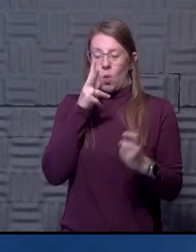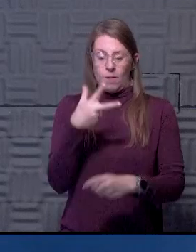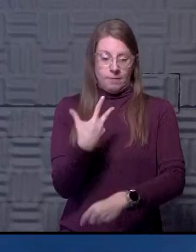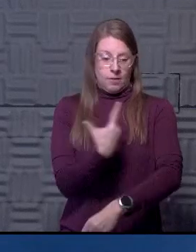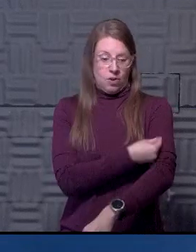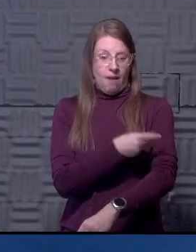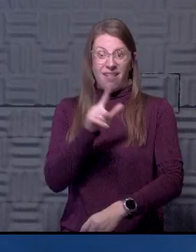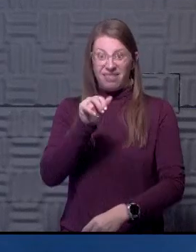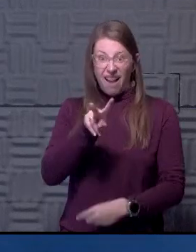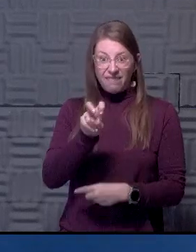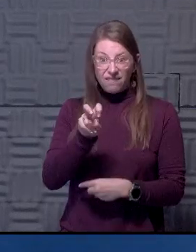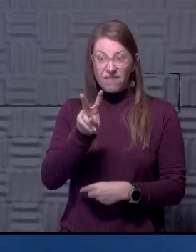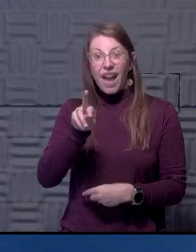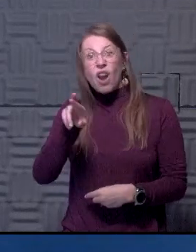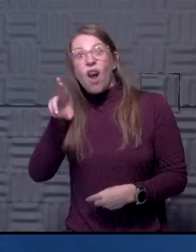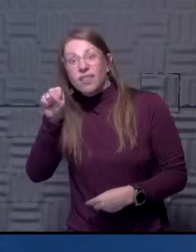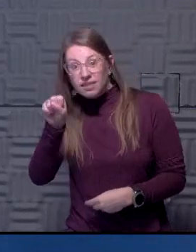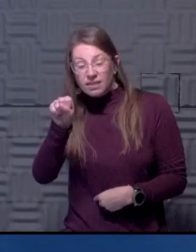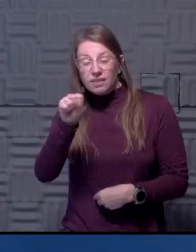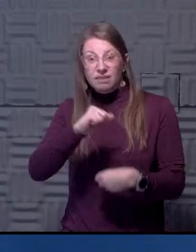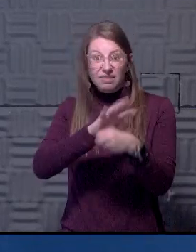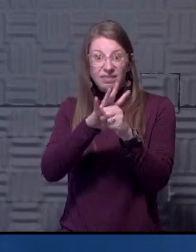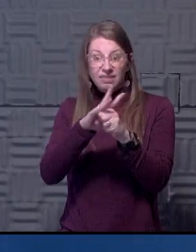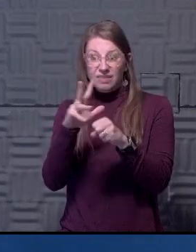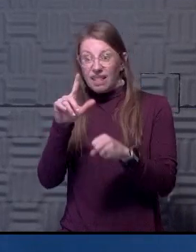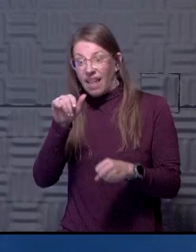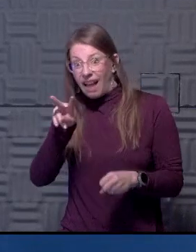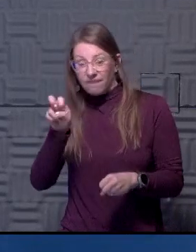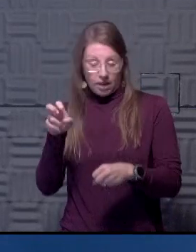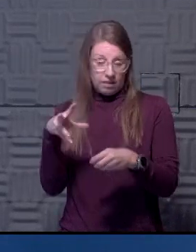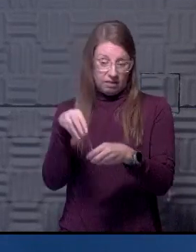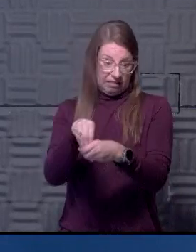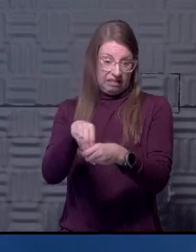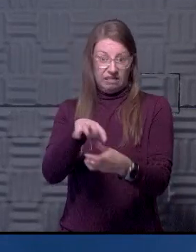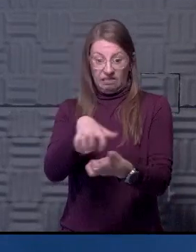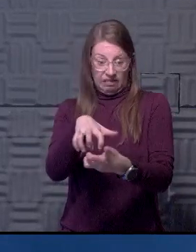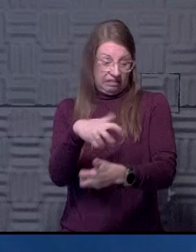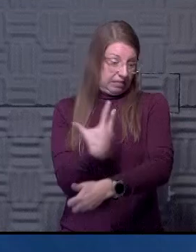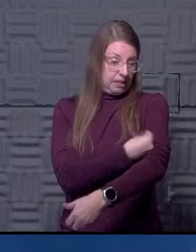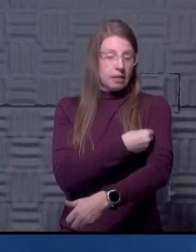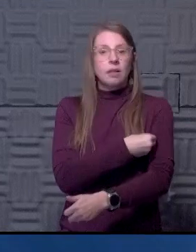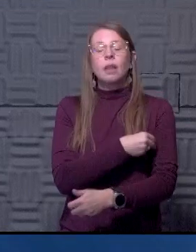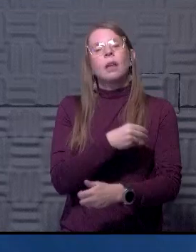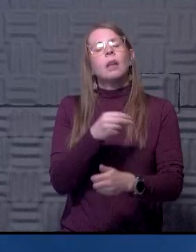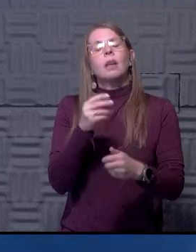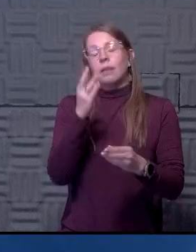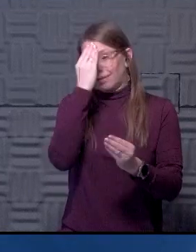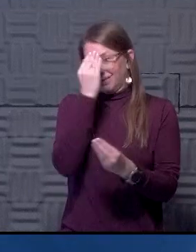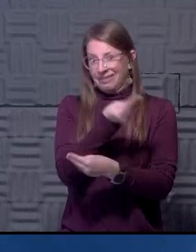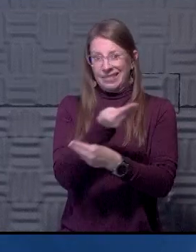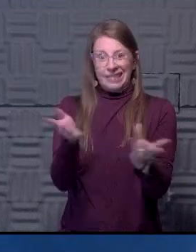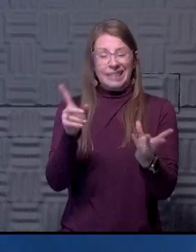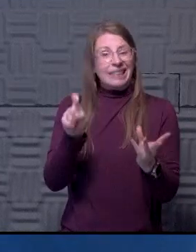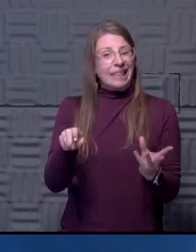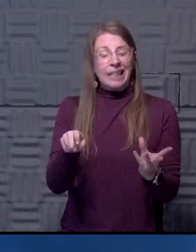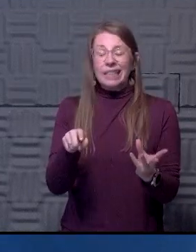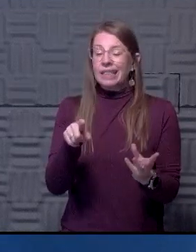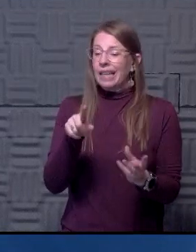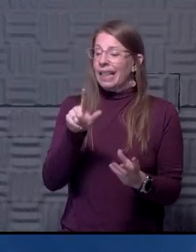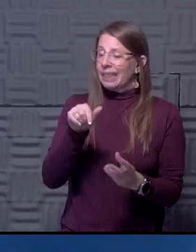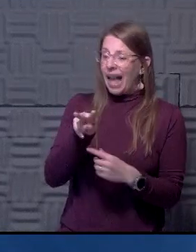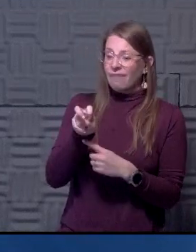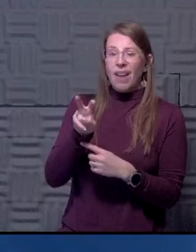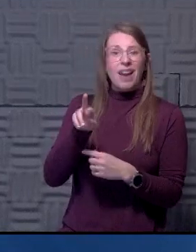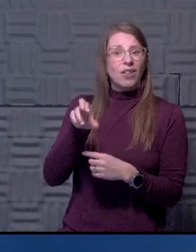live virus, with coronavirus? And we have to get that message out there that, as Dr. Pahud mentioned, this is not a